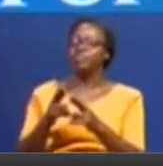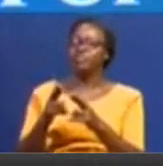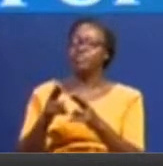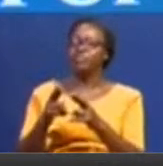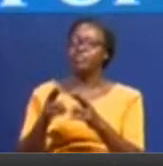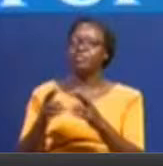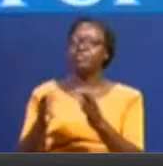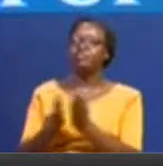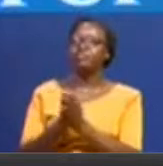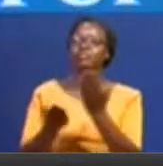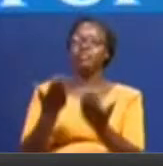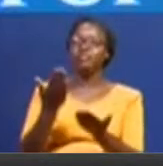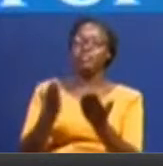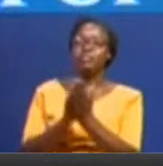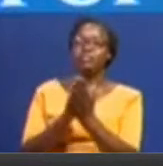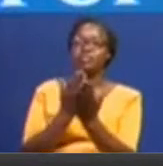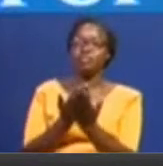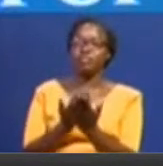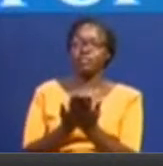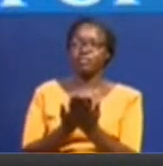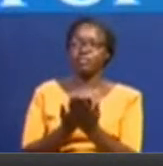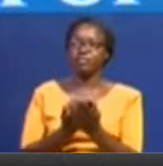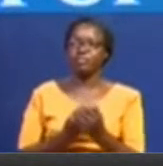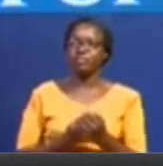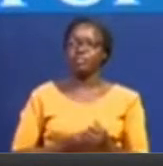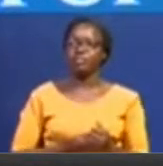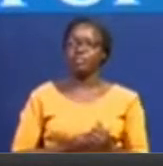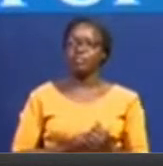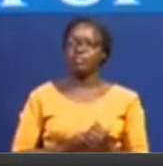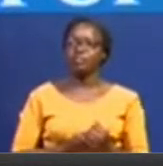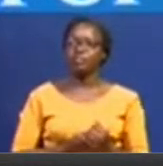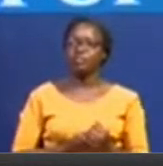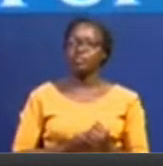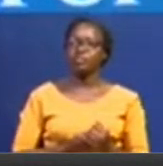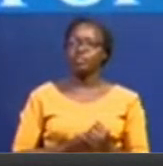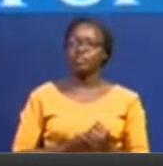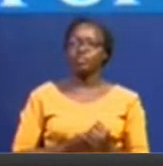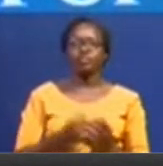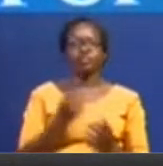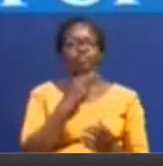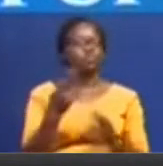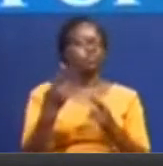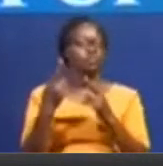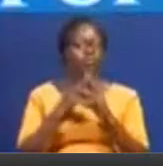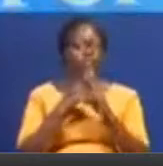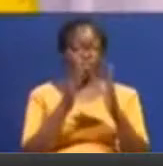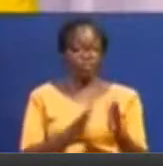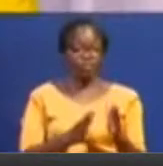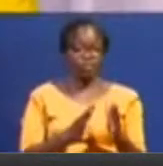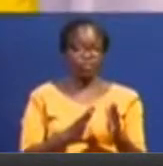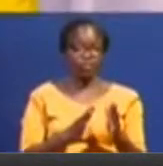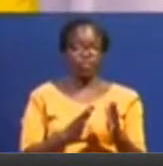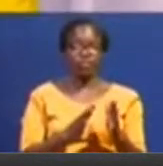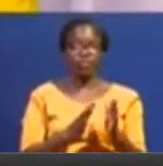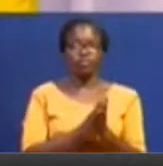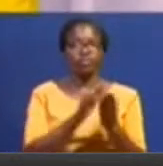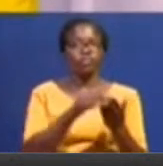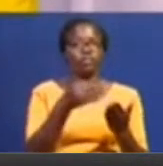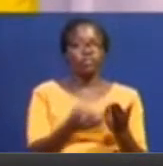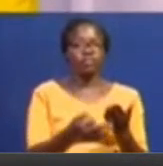that particular petition. Let me just ask that. So who will be the respondent? I have failed in an